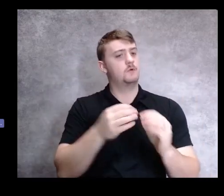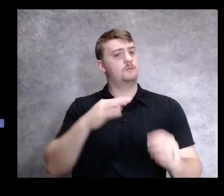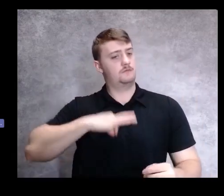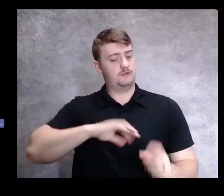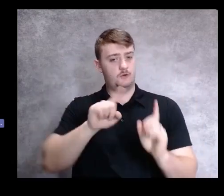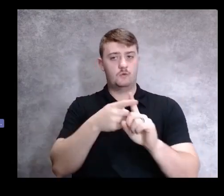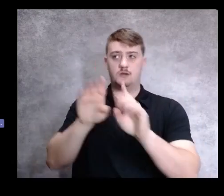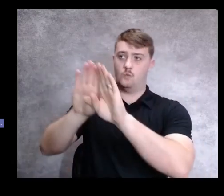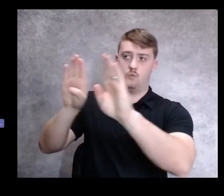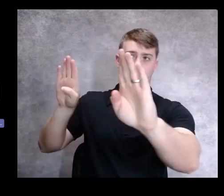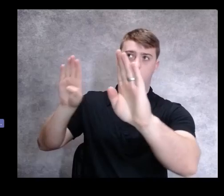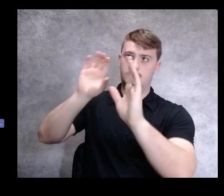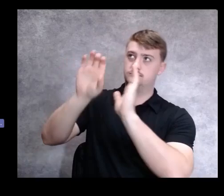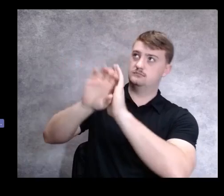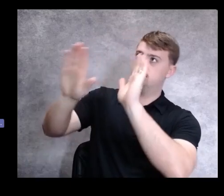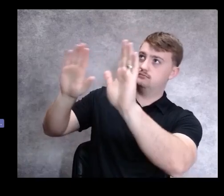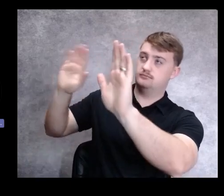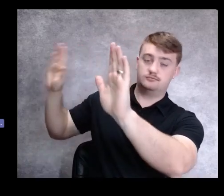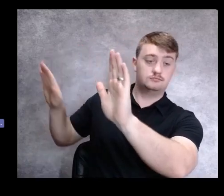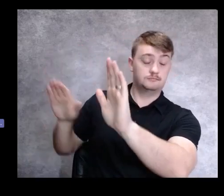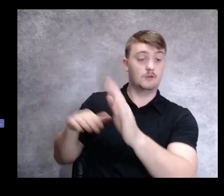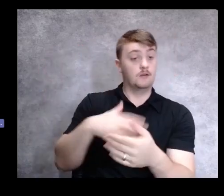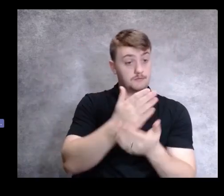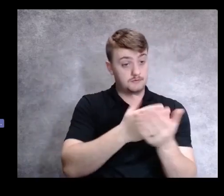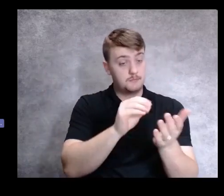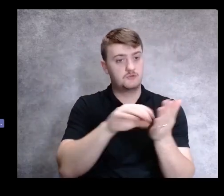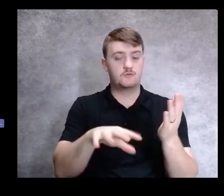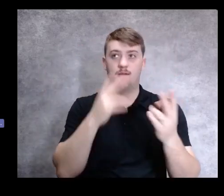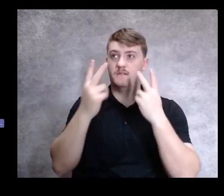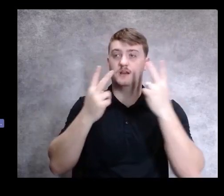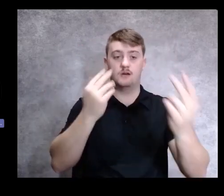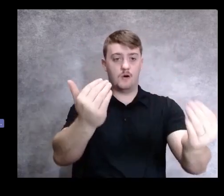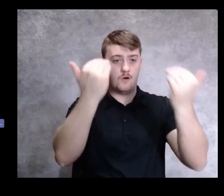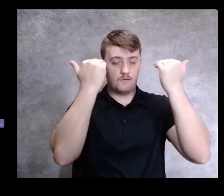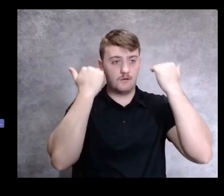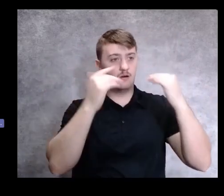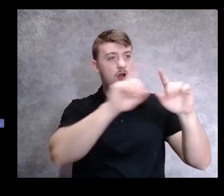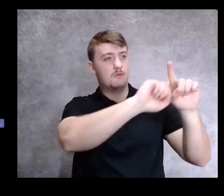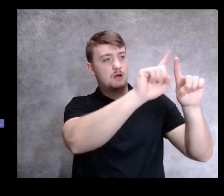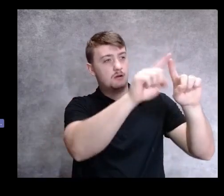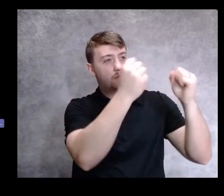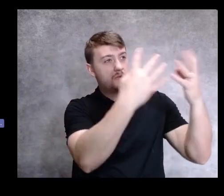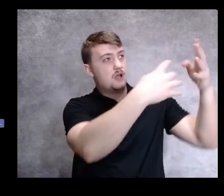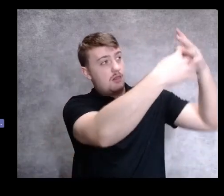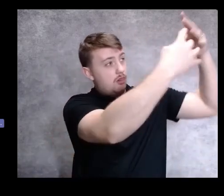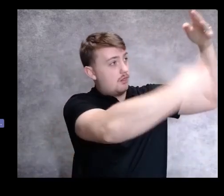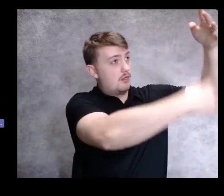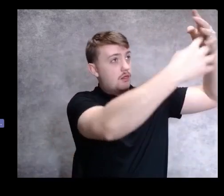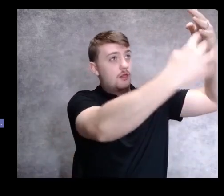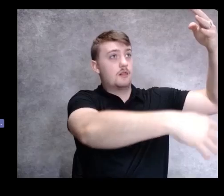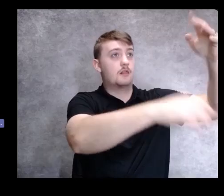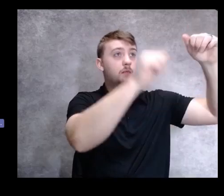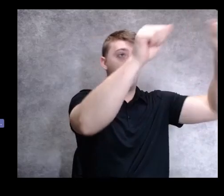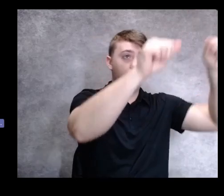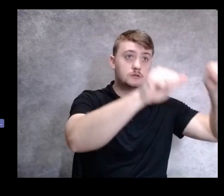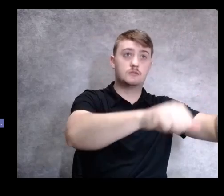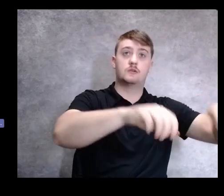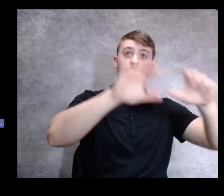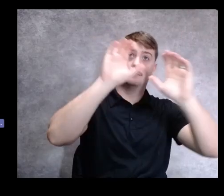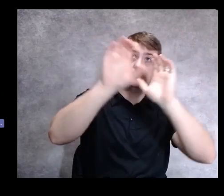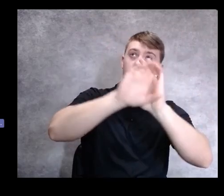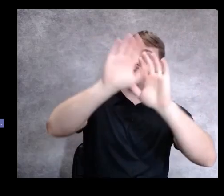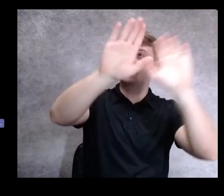wall displays. Some students may find it visually overwhelming to have multiple anchor charts, posters, and decor filling